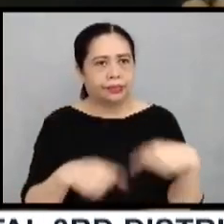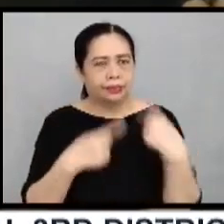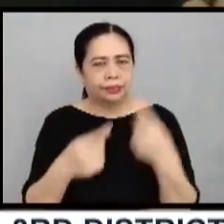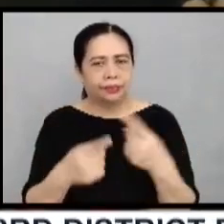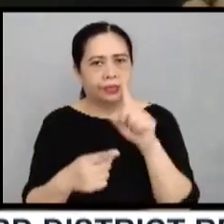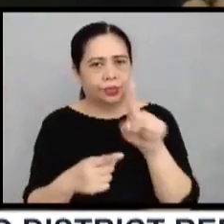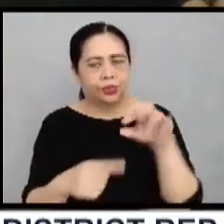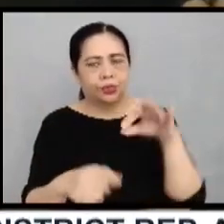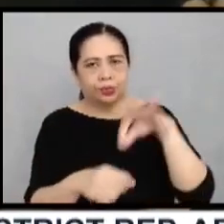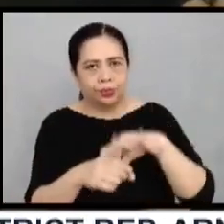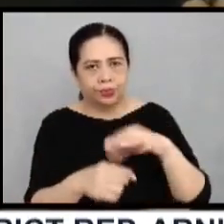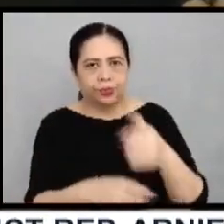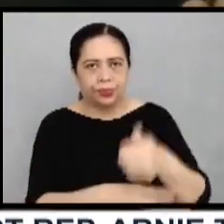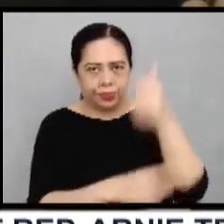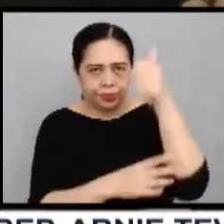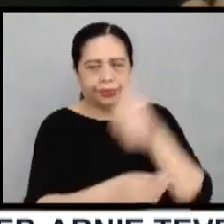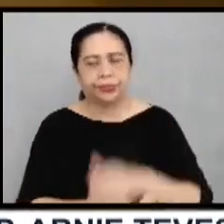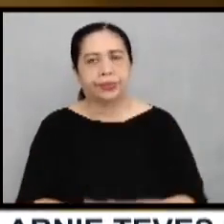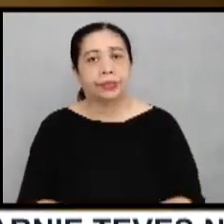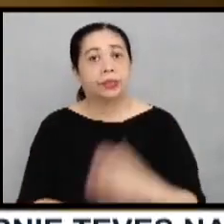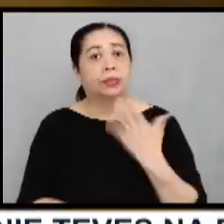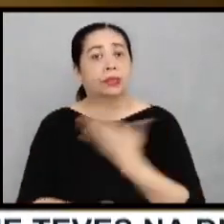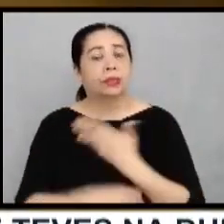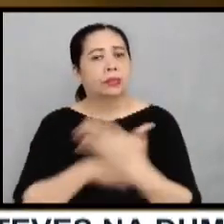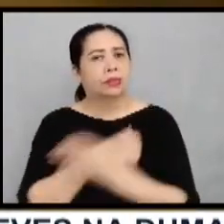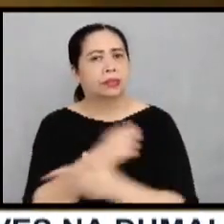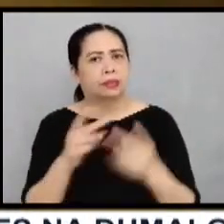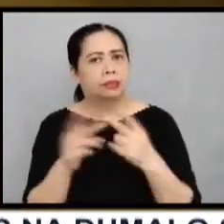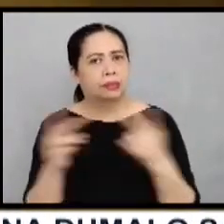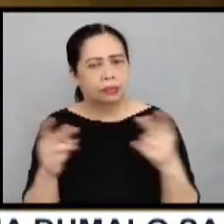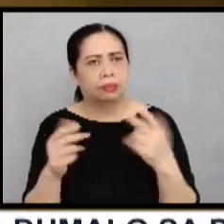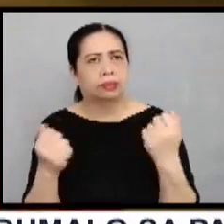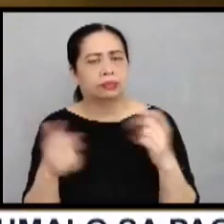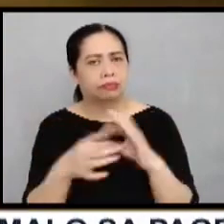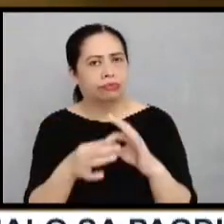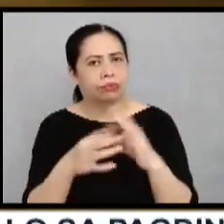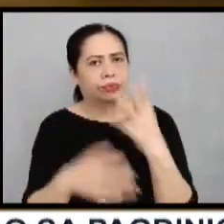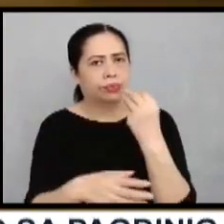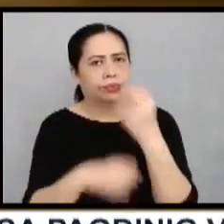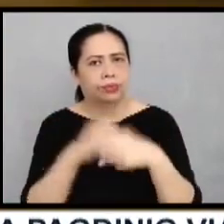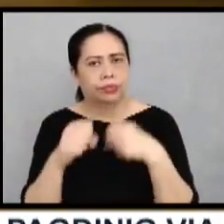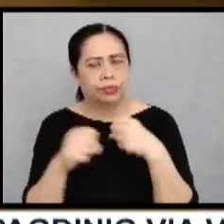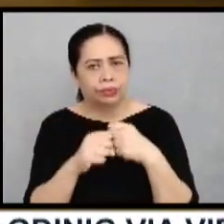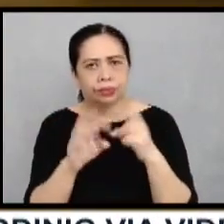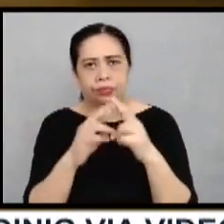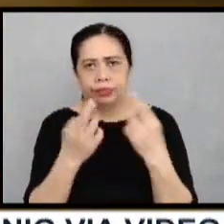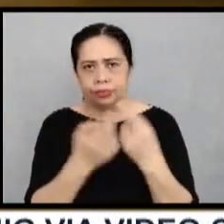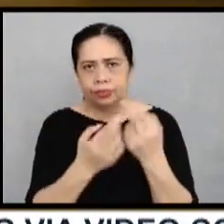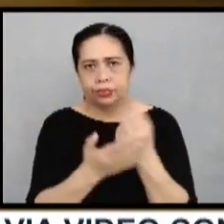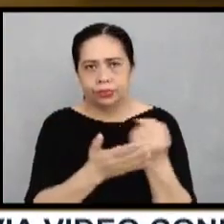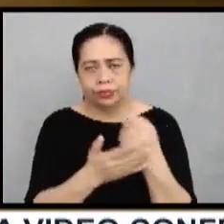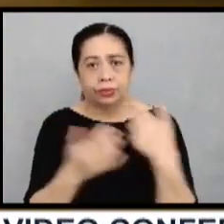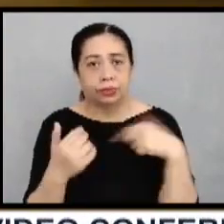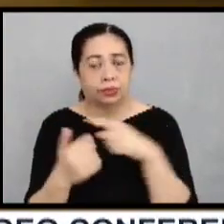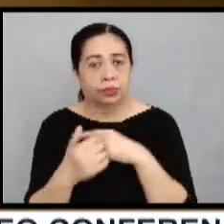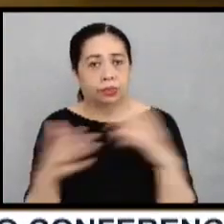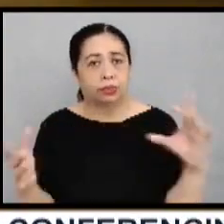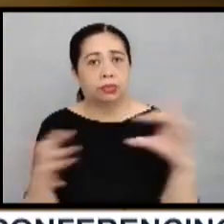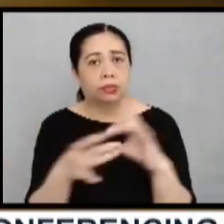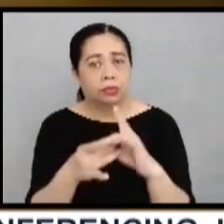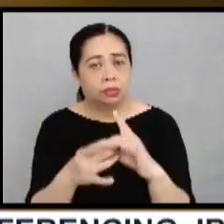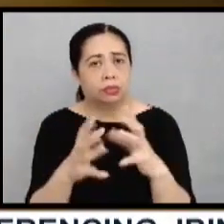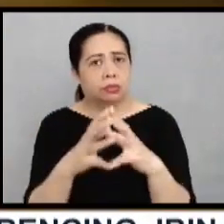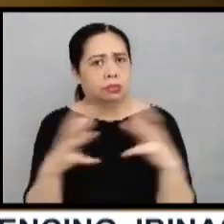election. Our countries are celebrating 50 years of diplomatic relations, but our connection is much